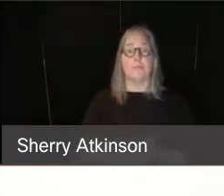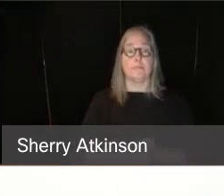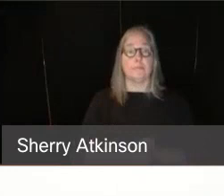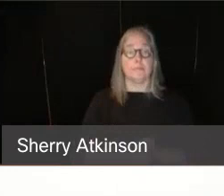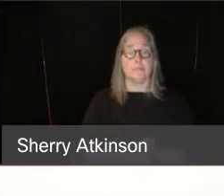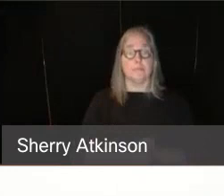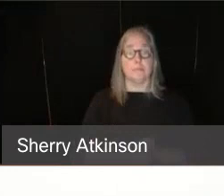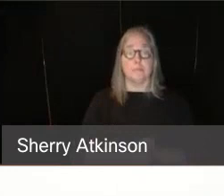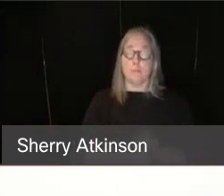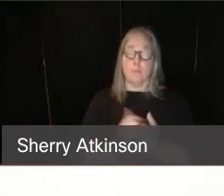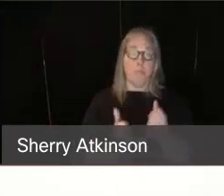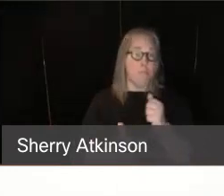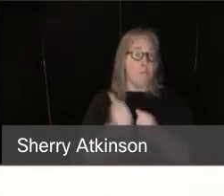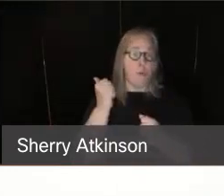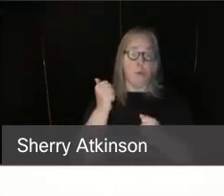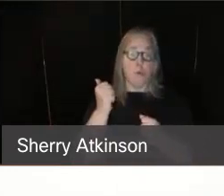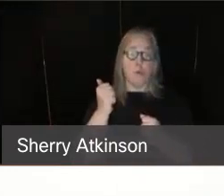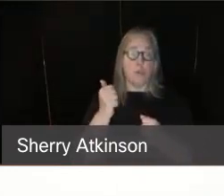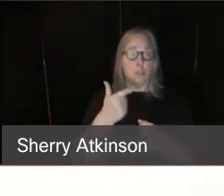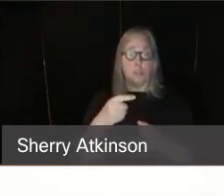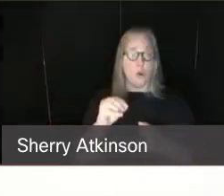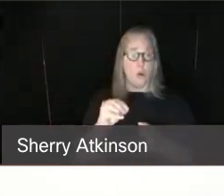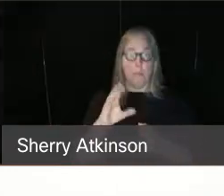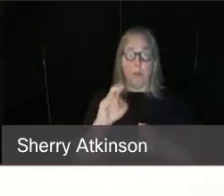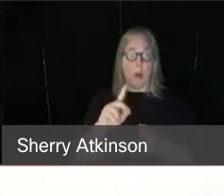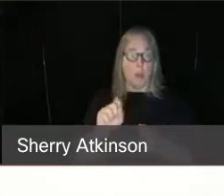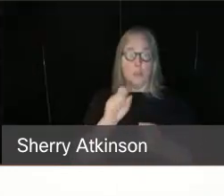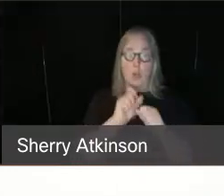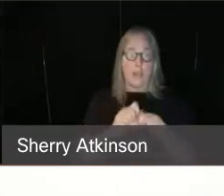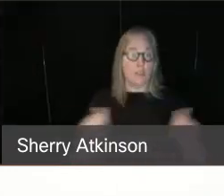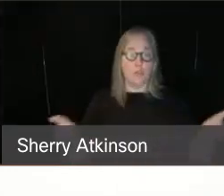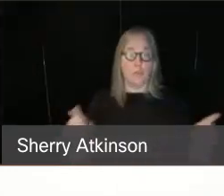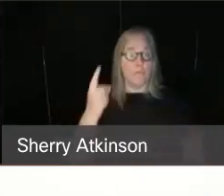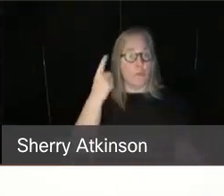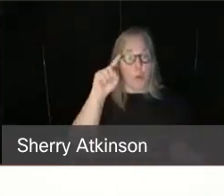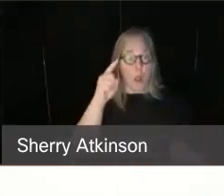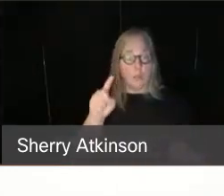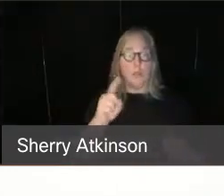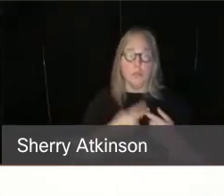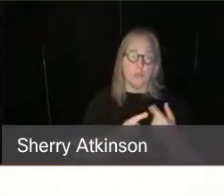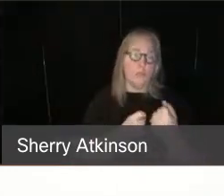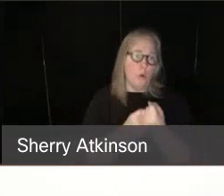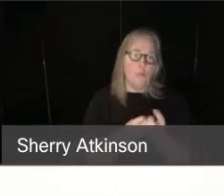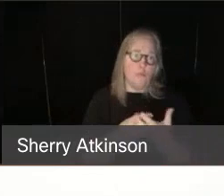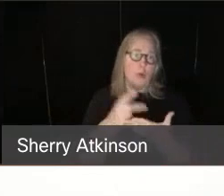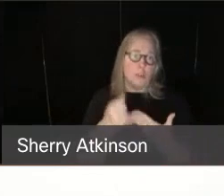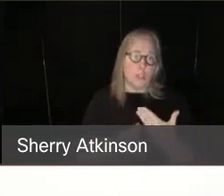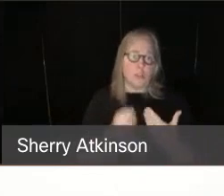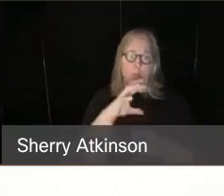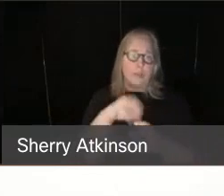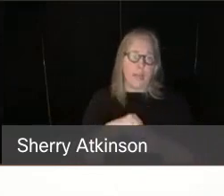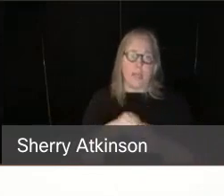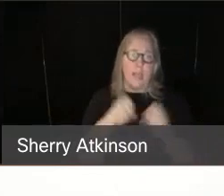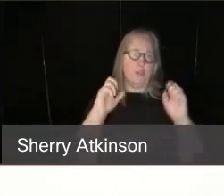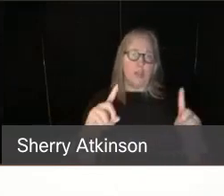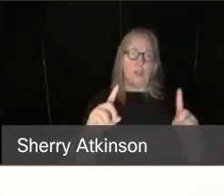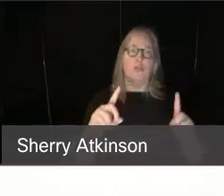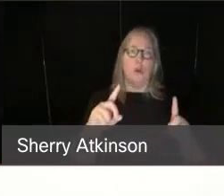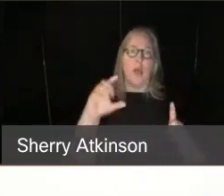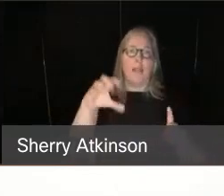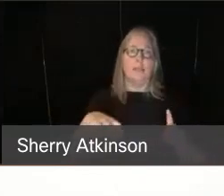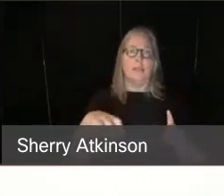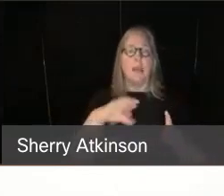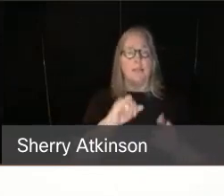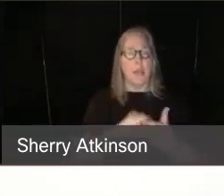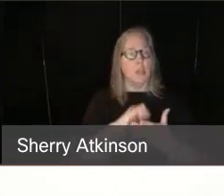The bulk of GO bonds are issued to support projects within the educational entities, and these include the